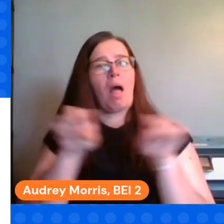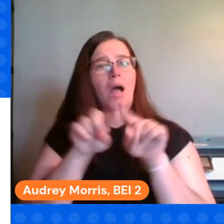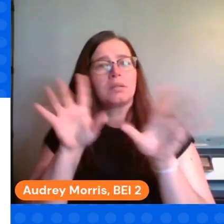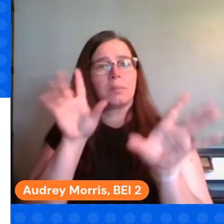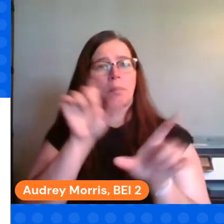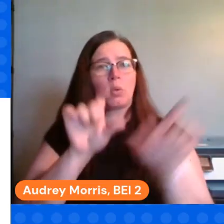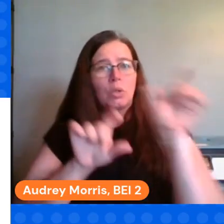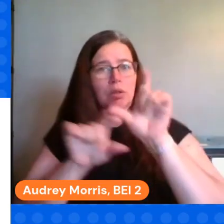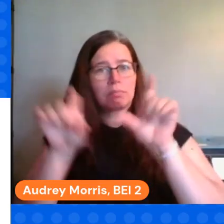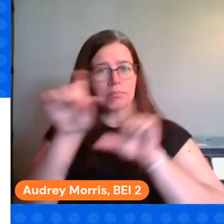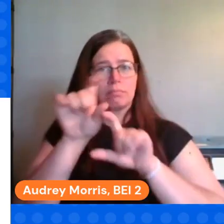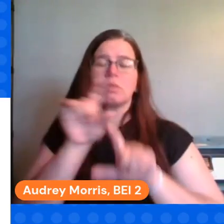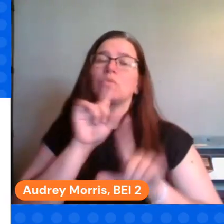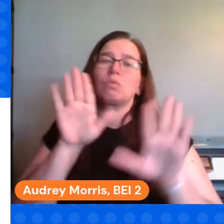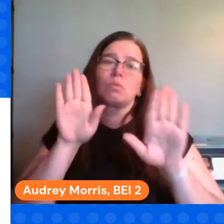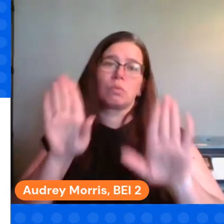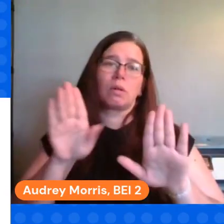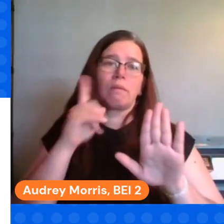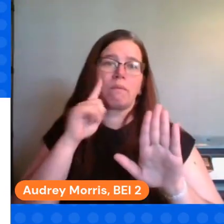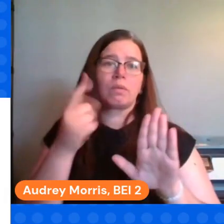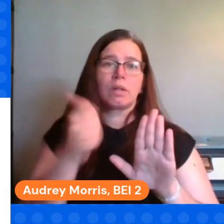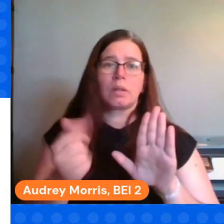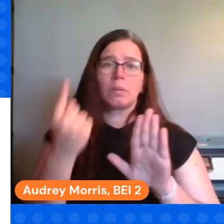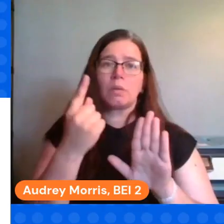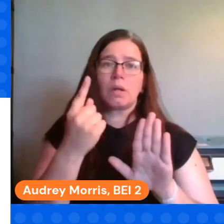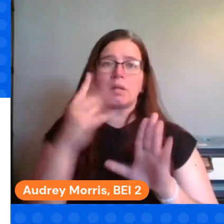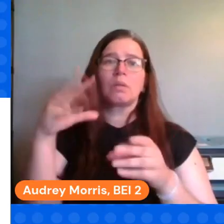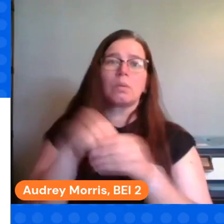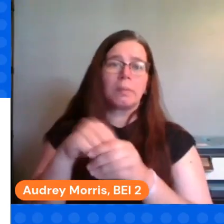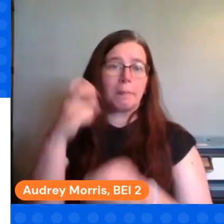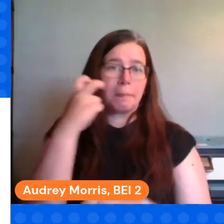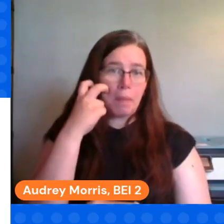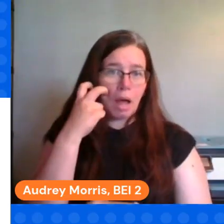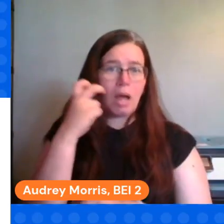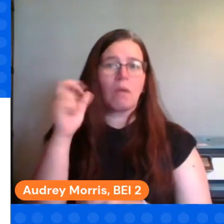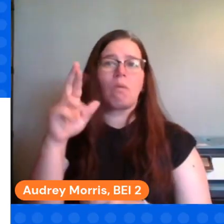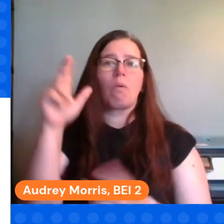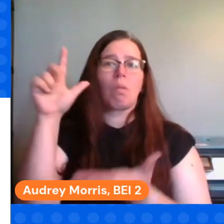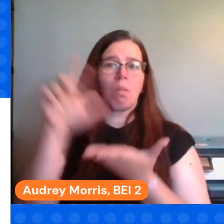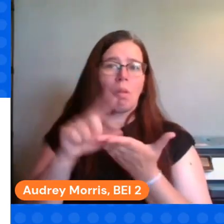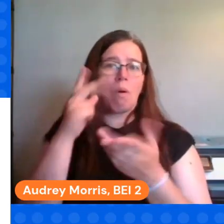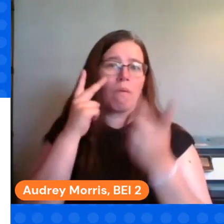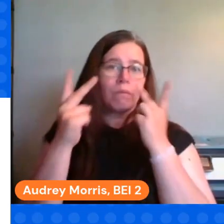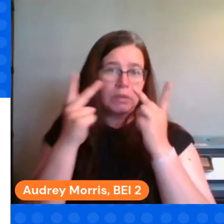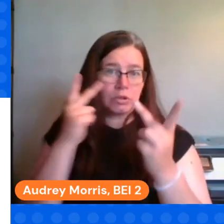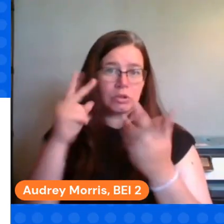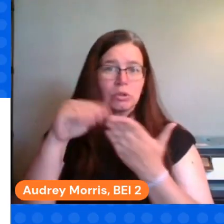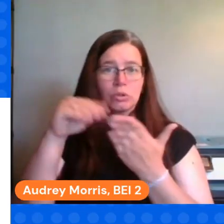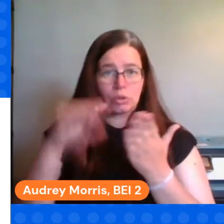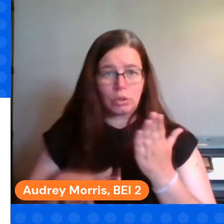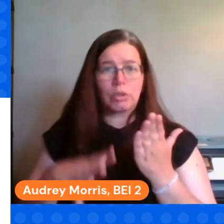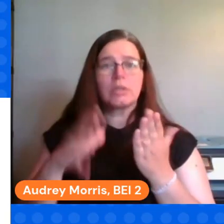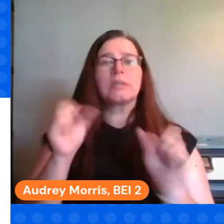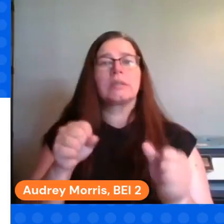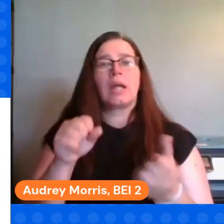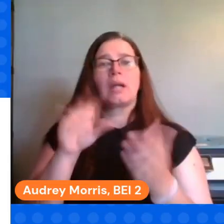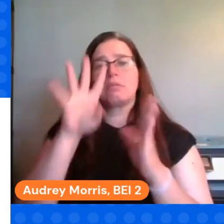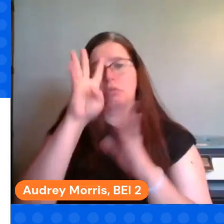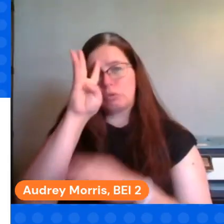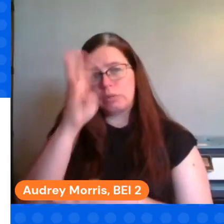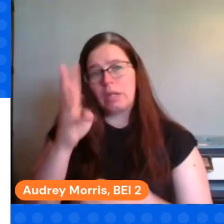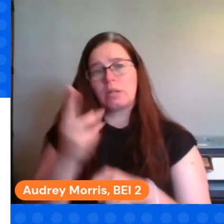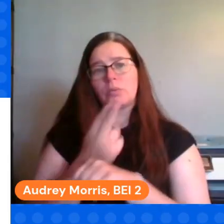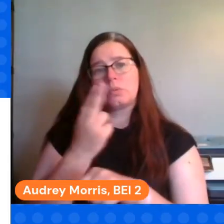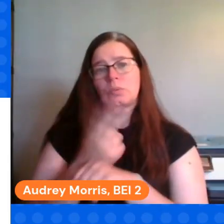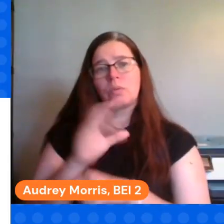this is great for anyone, including blind and low vision learners, can be creating with